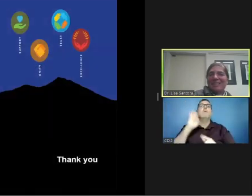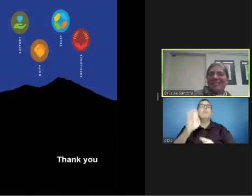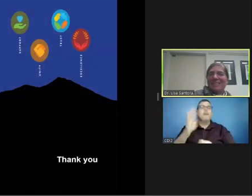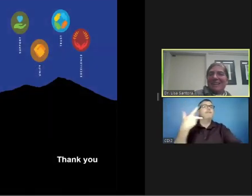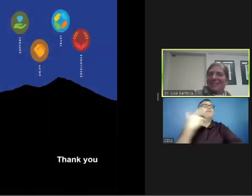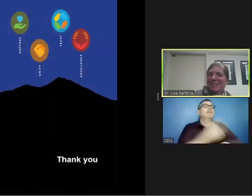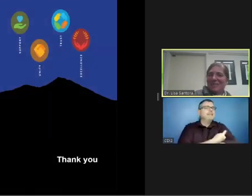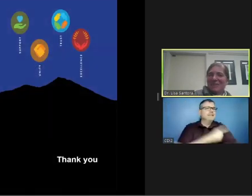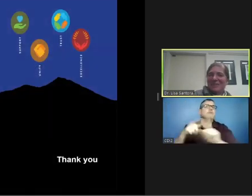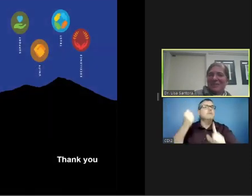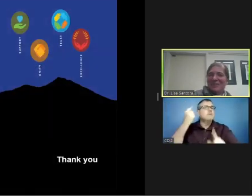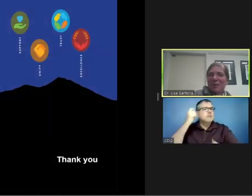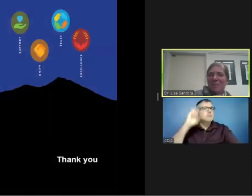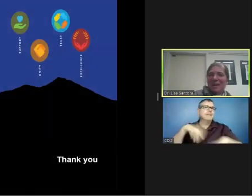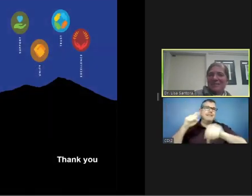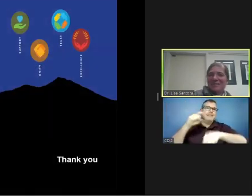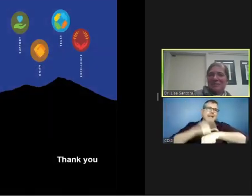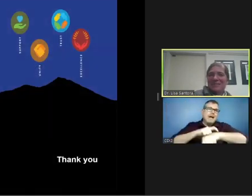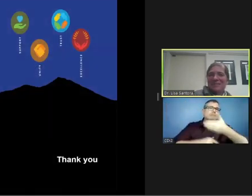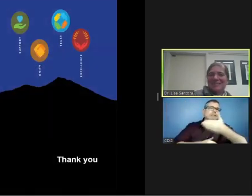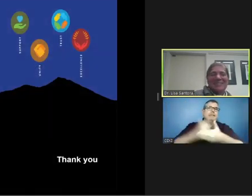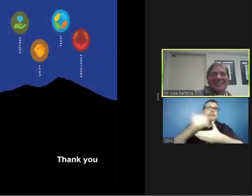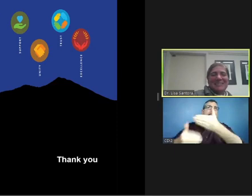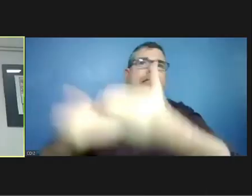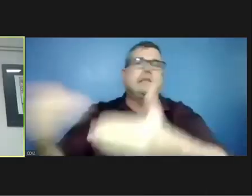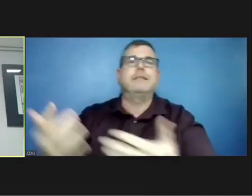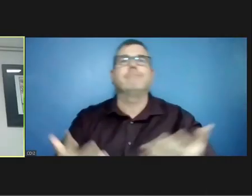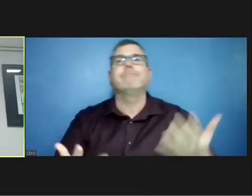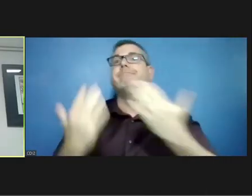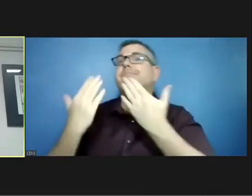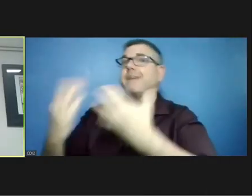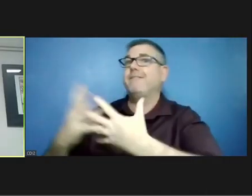And thank you very much. There you go. Back to you, Peter.